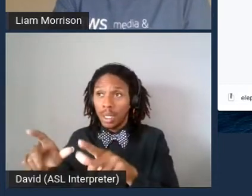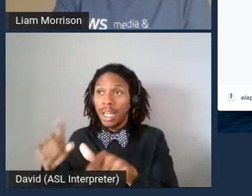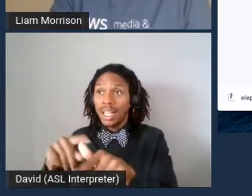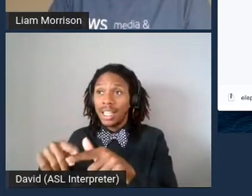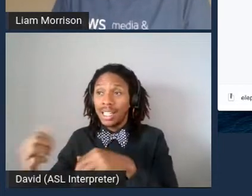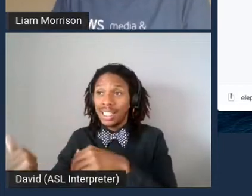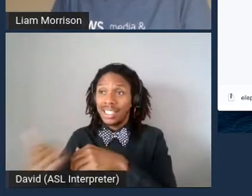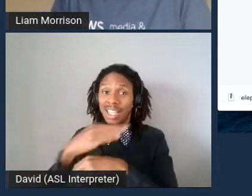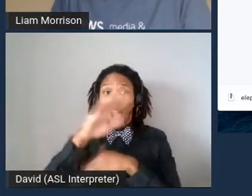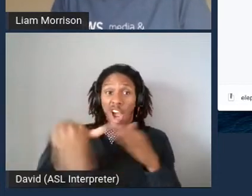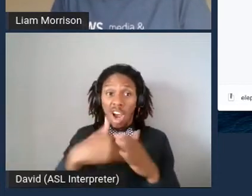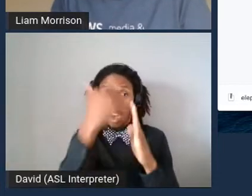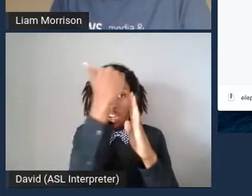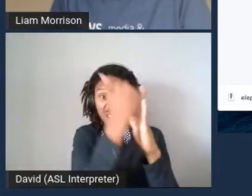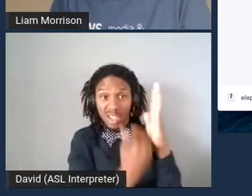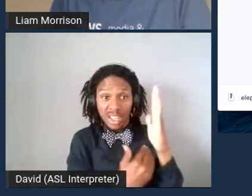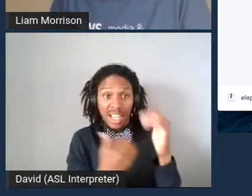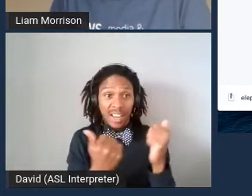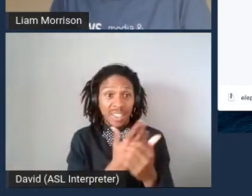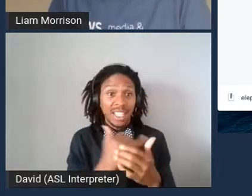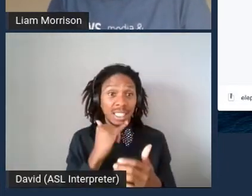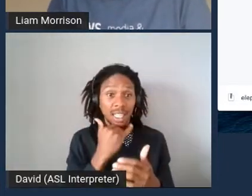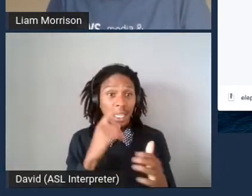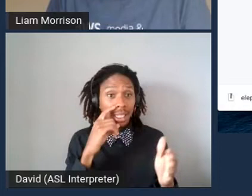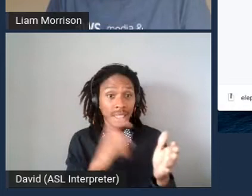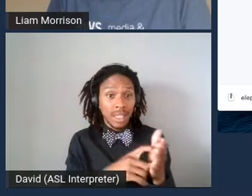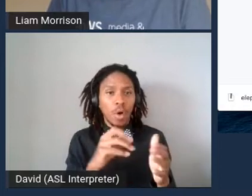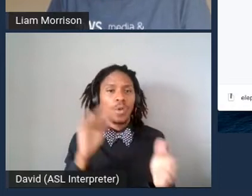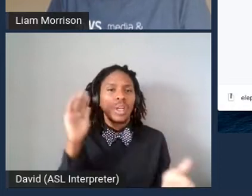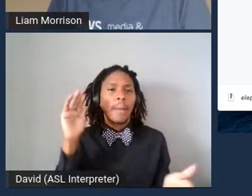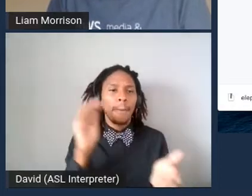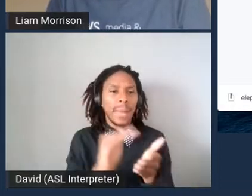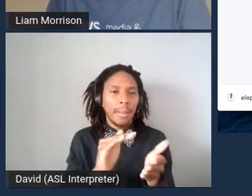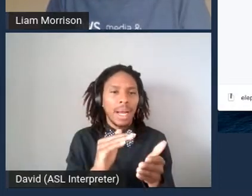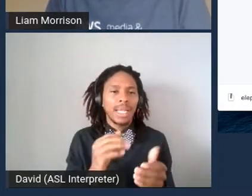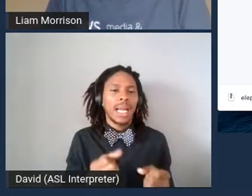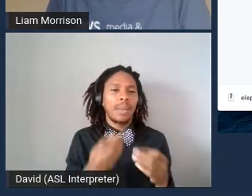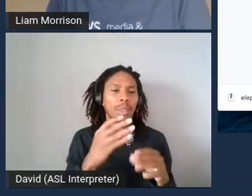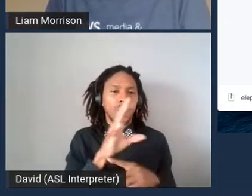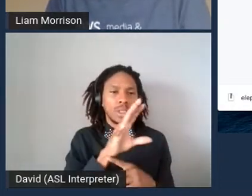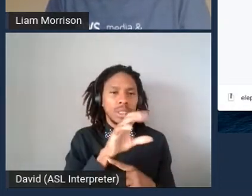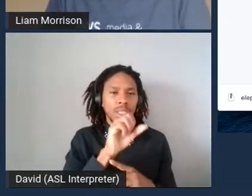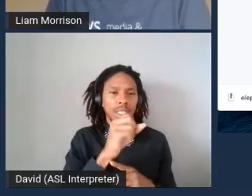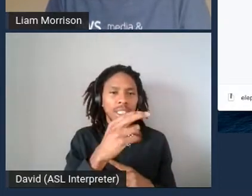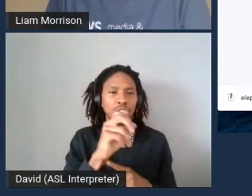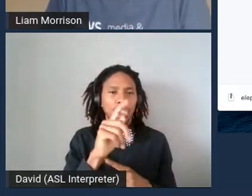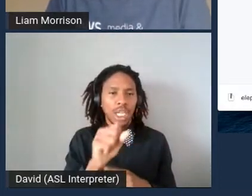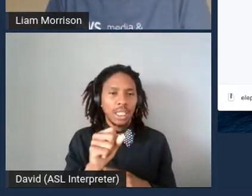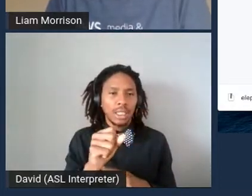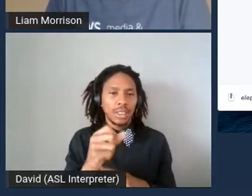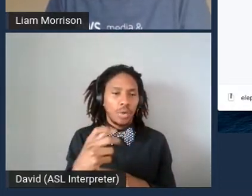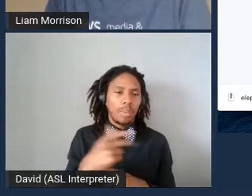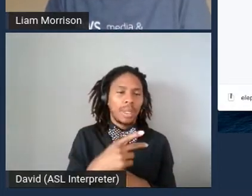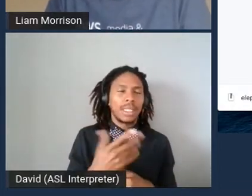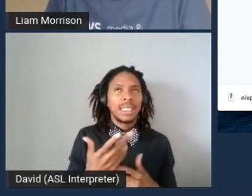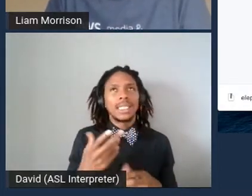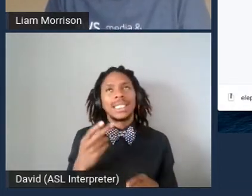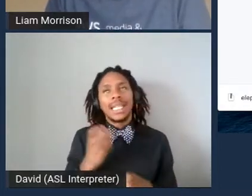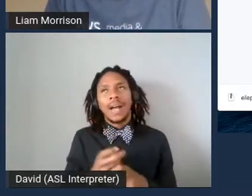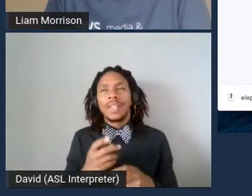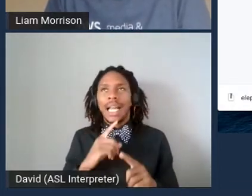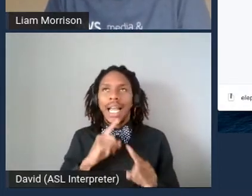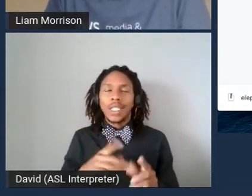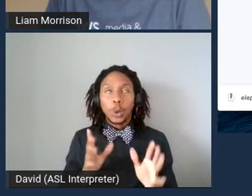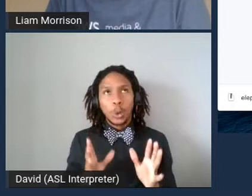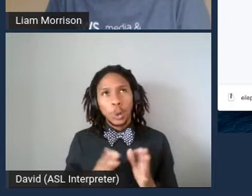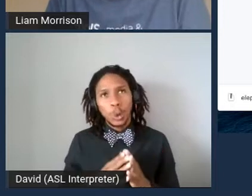to minimize the amount of shots that come back? So it's a tough one to answer on its own because